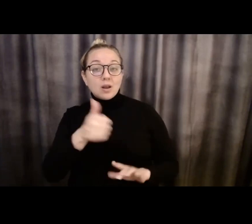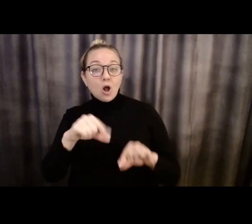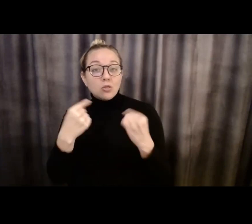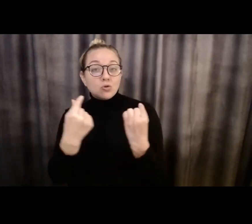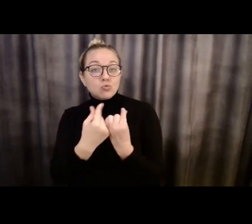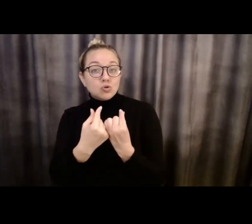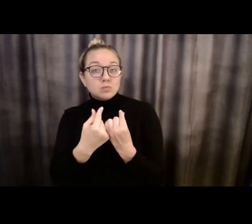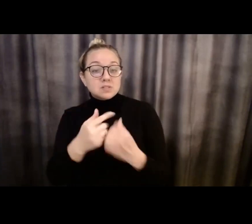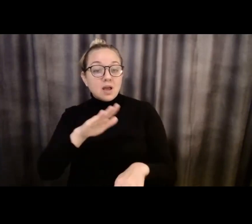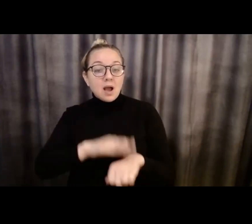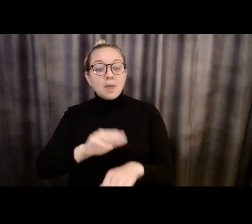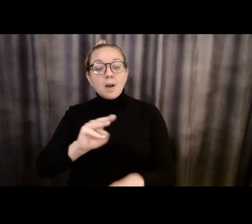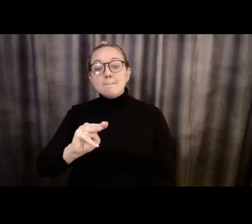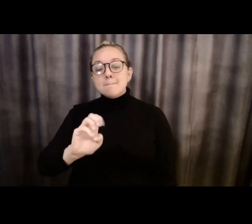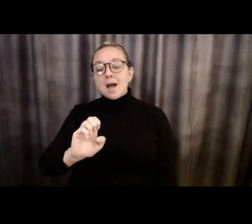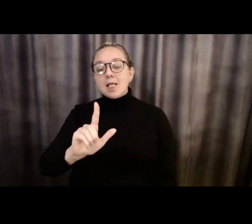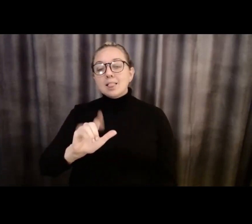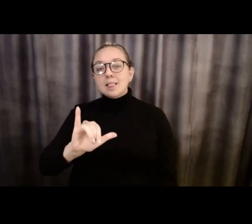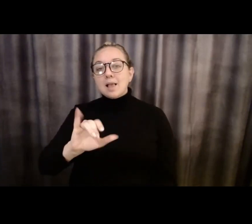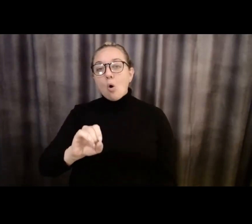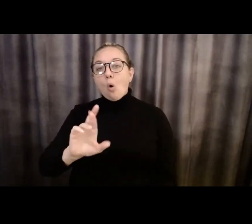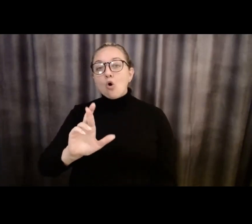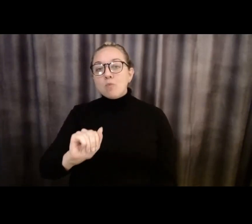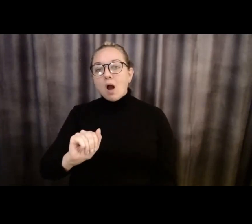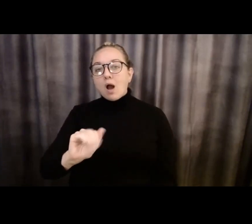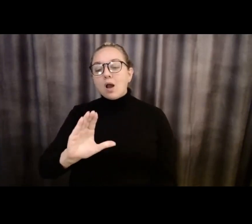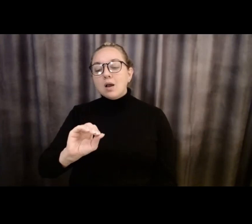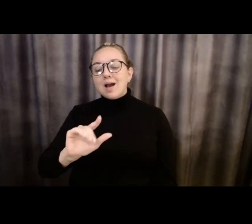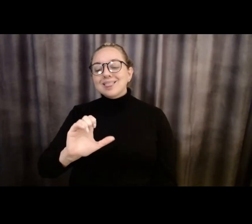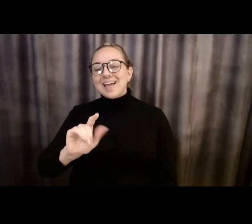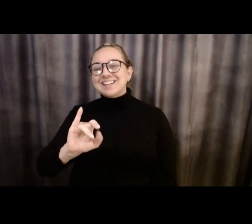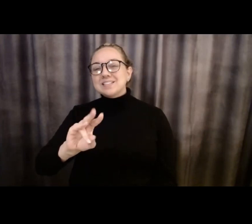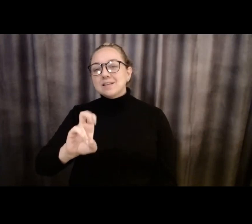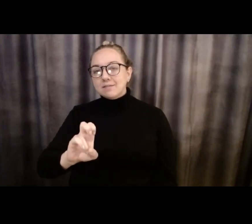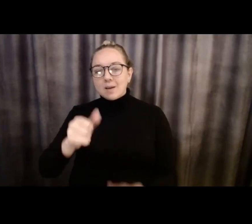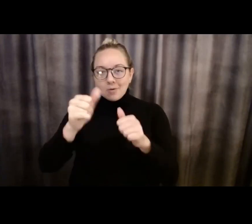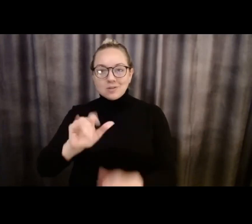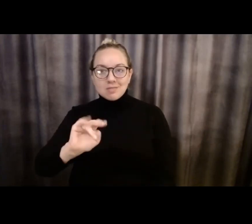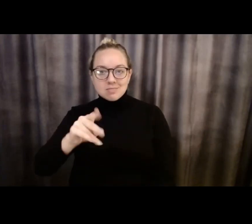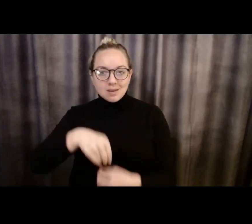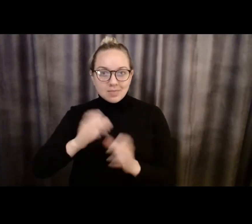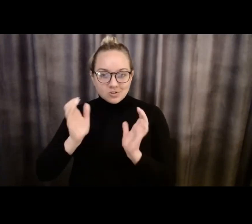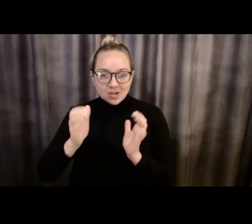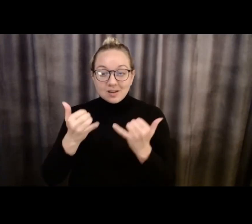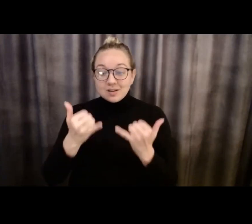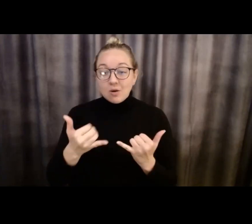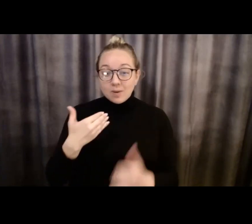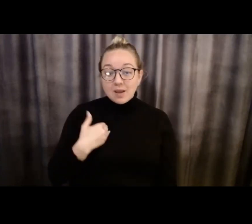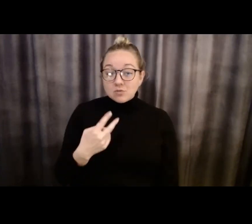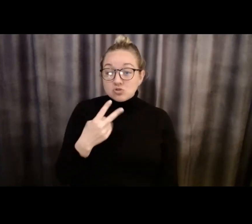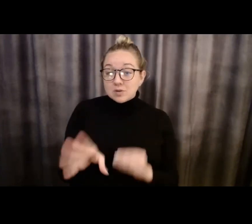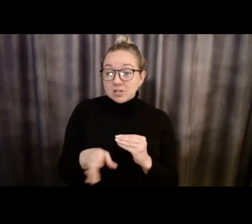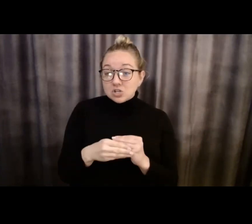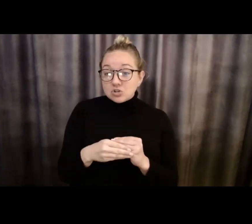the Meliora Collective. Look for links in the chat. Now, I want to share with you that we have 2 additional Global